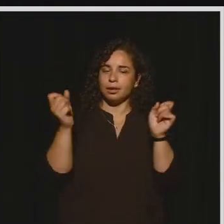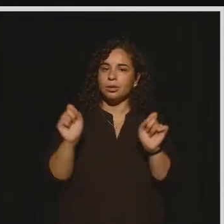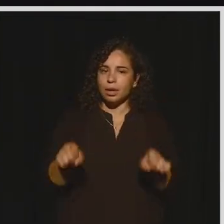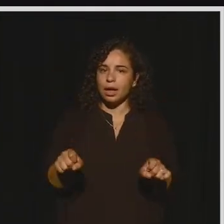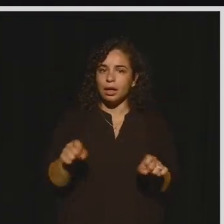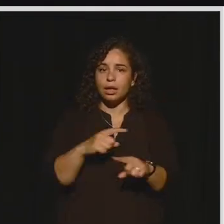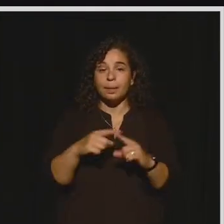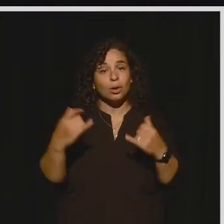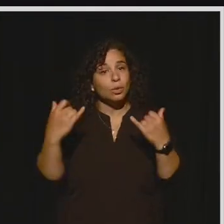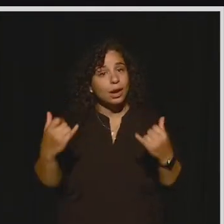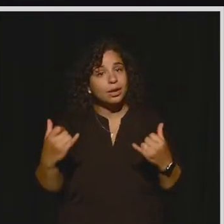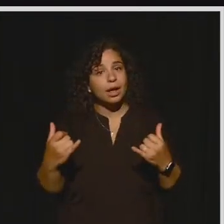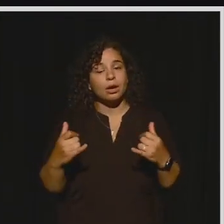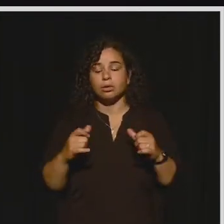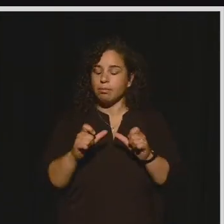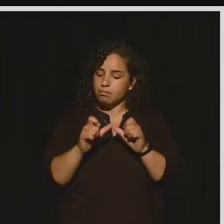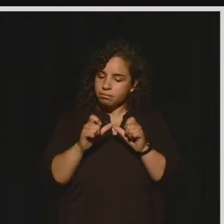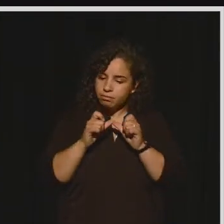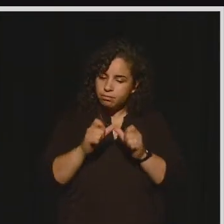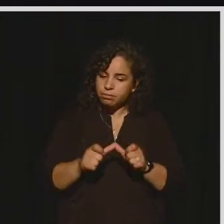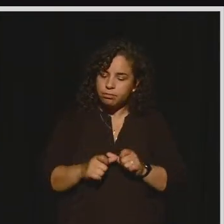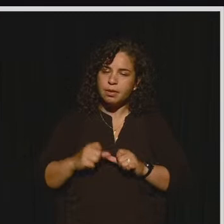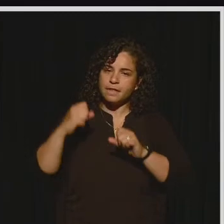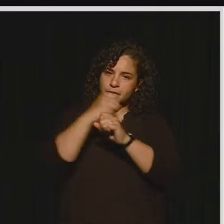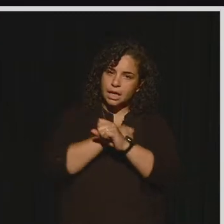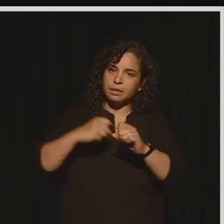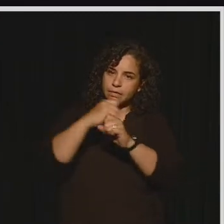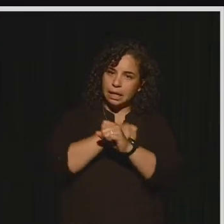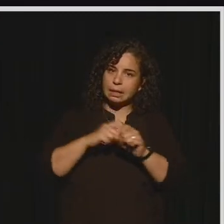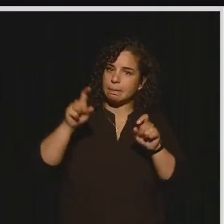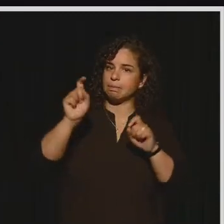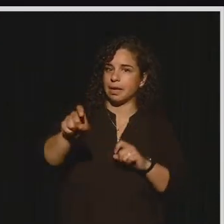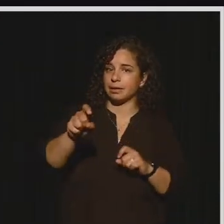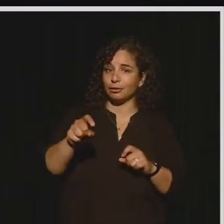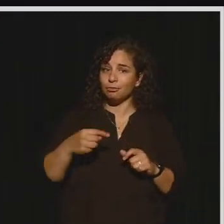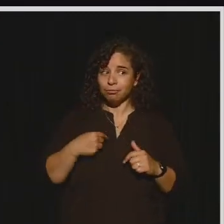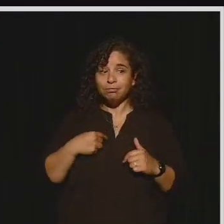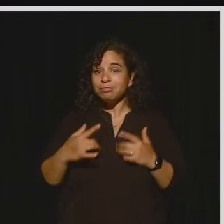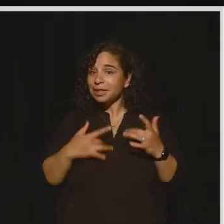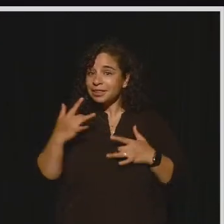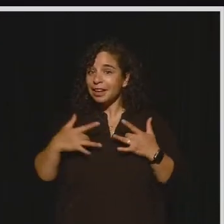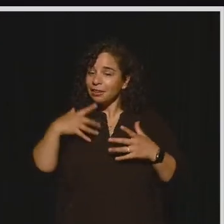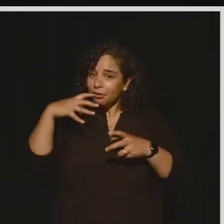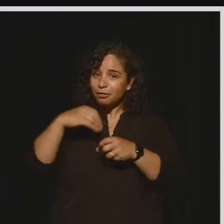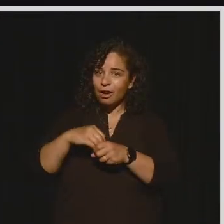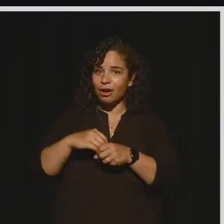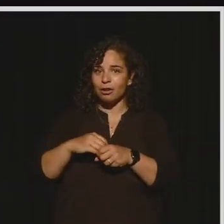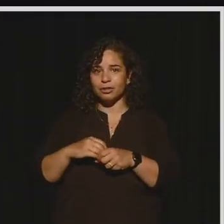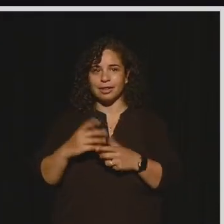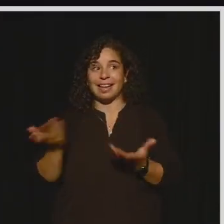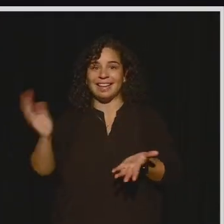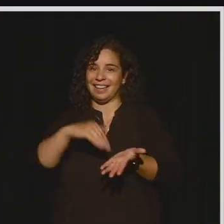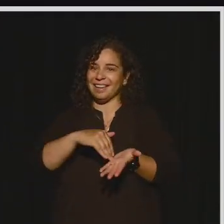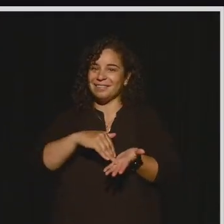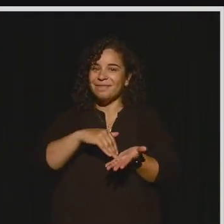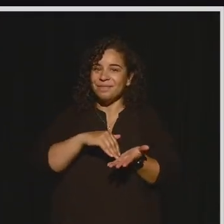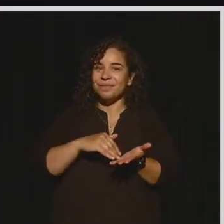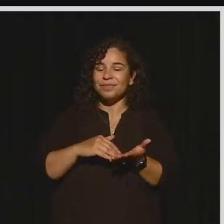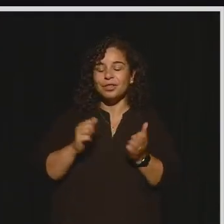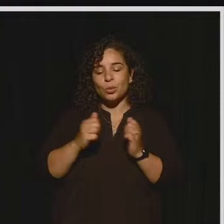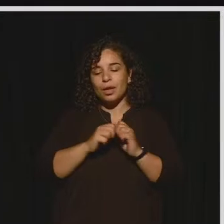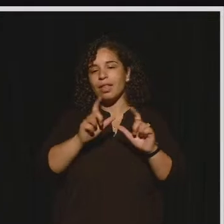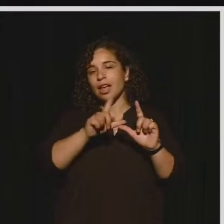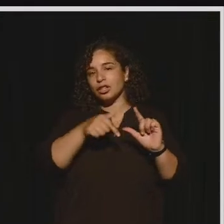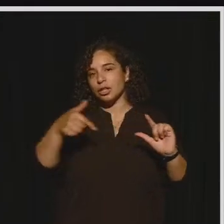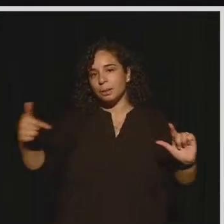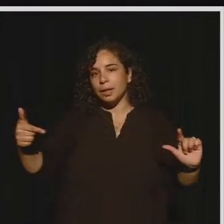the time for us to continue fighting. So I'm excited to be a part again in the LGBT